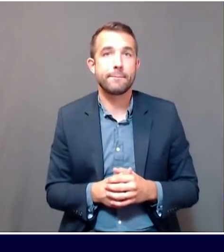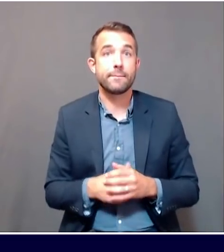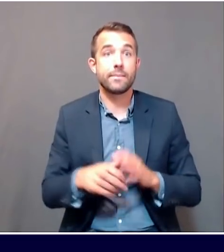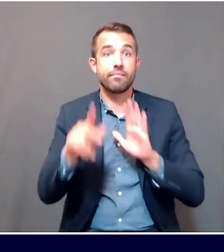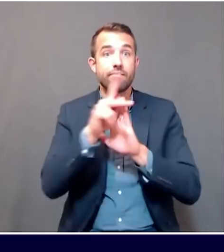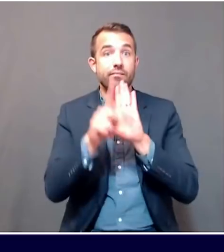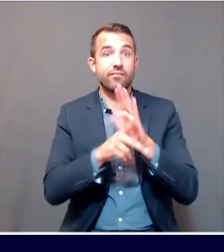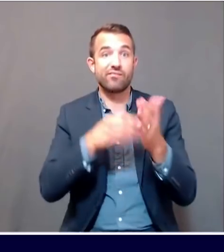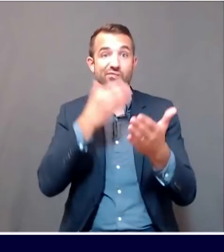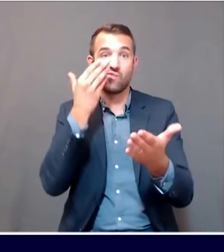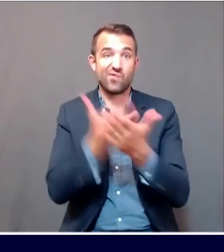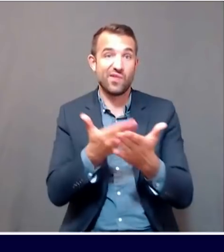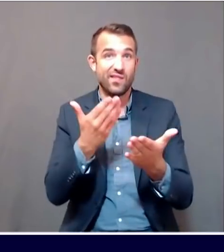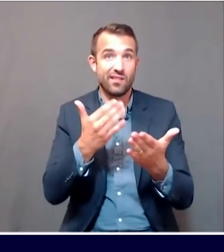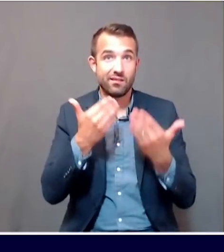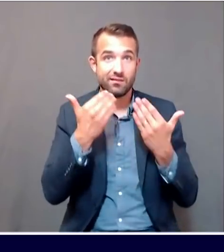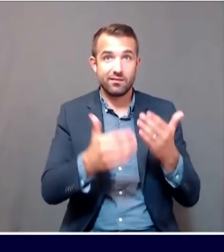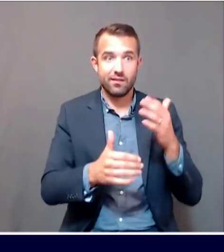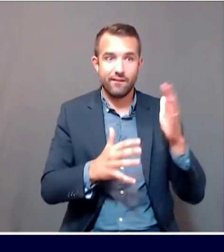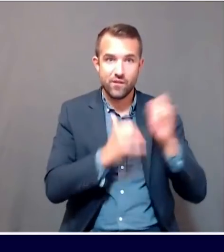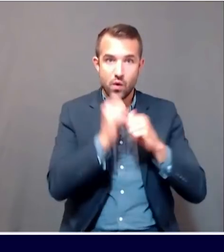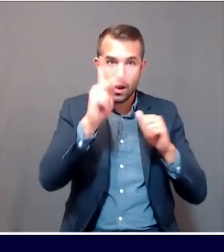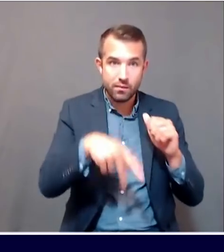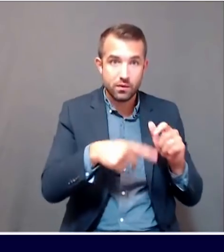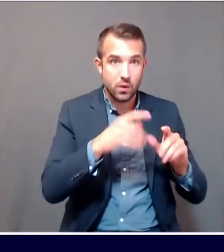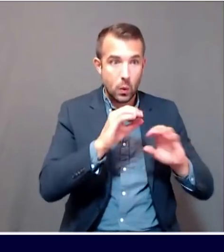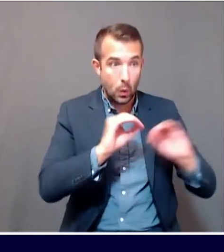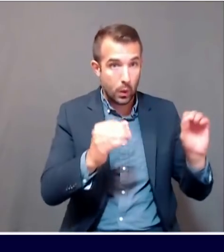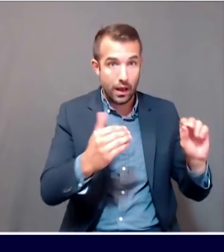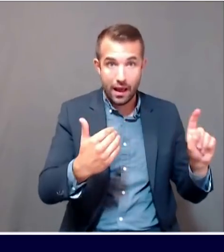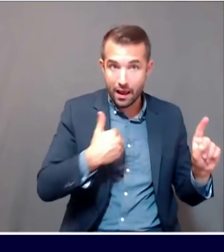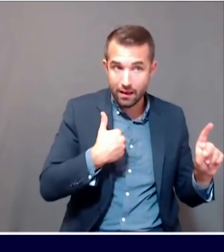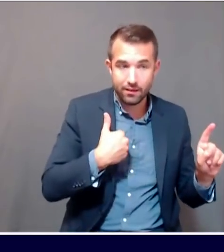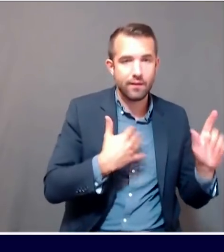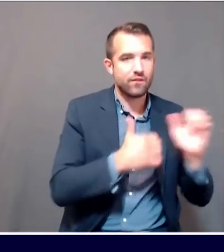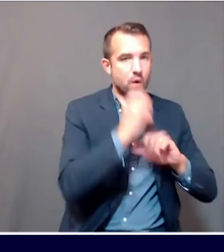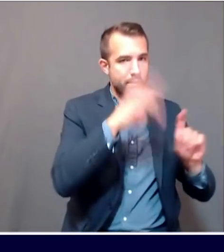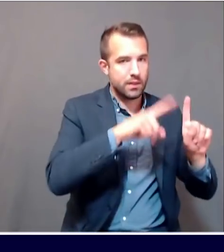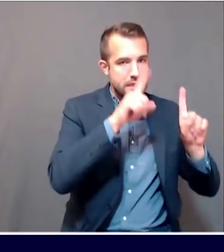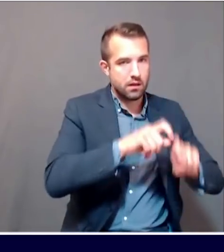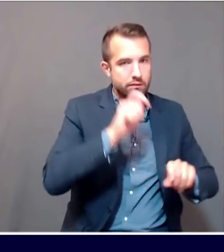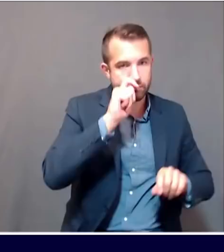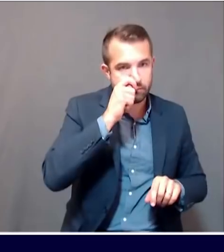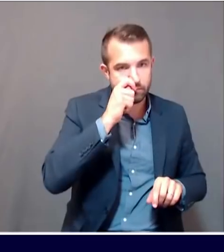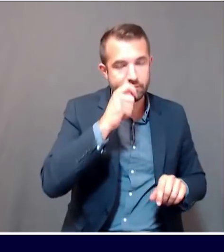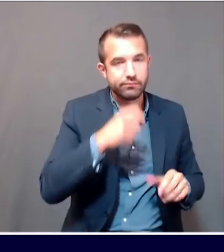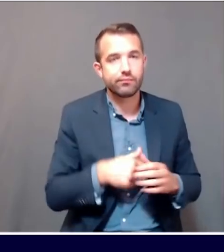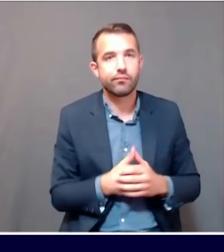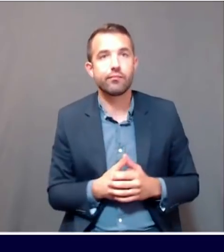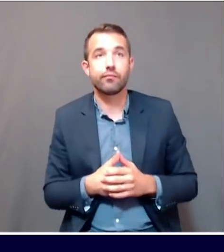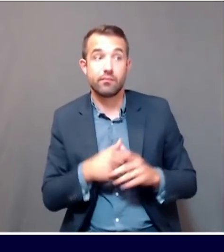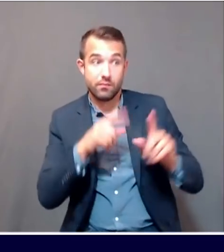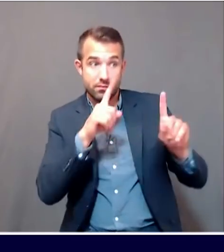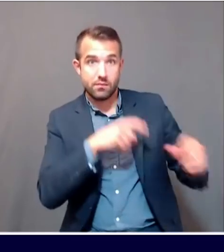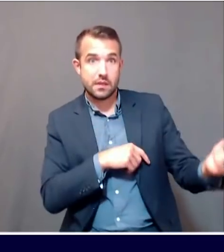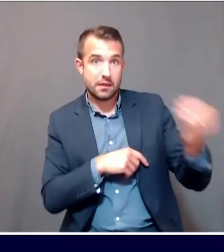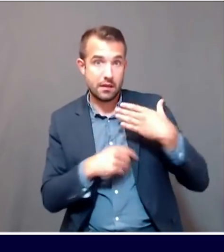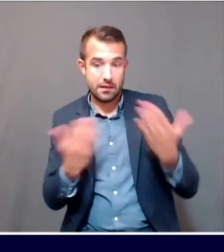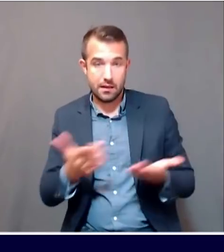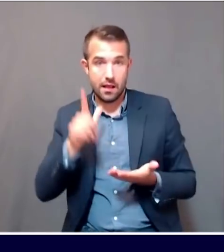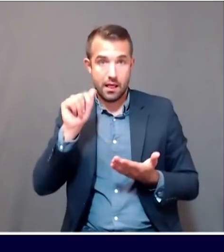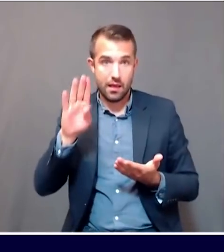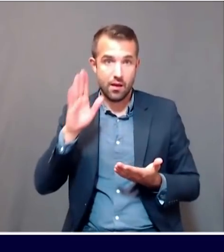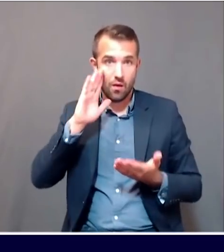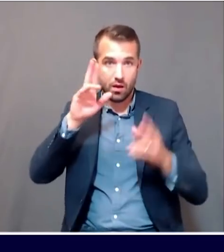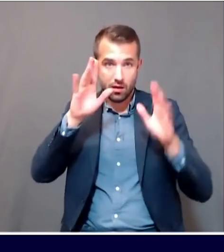lab, consultation with Maine CDC epidemiologists, things of that sort. But they are a very good start and can really